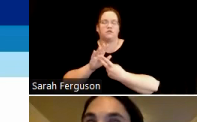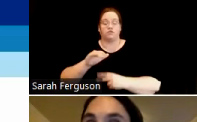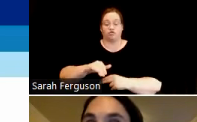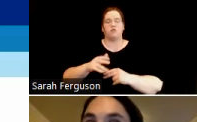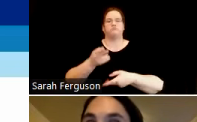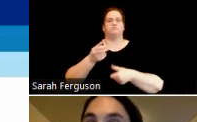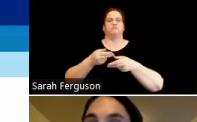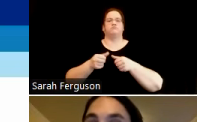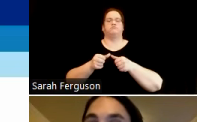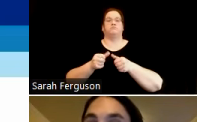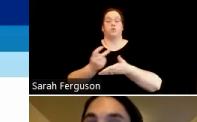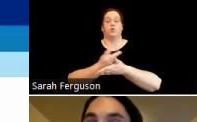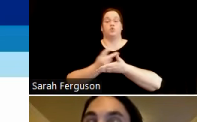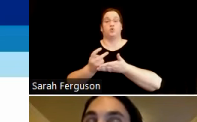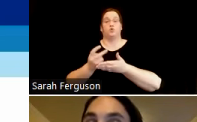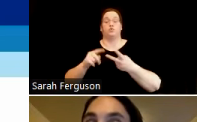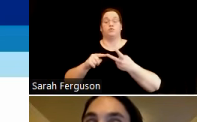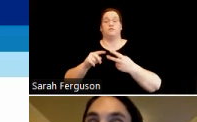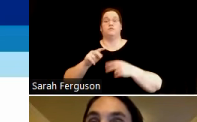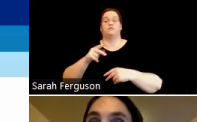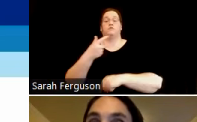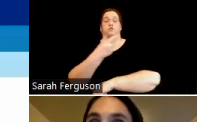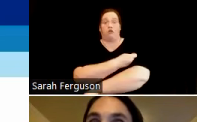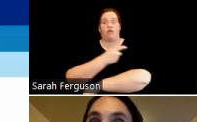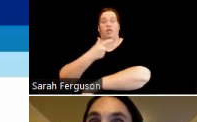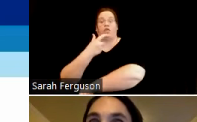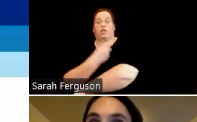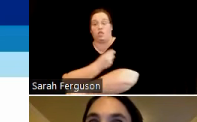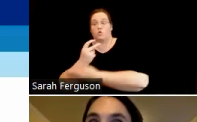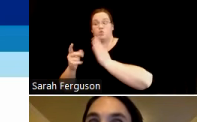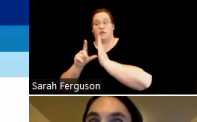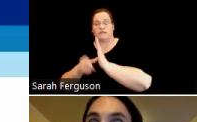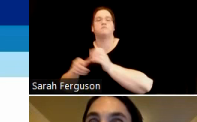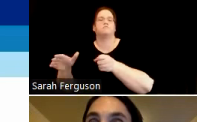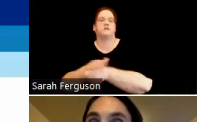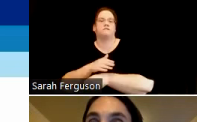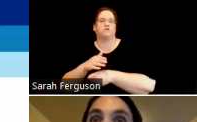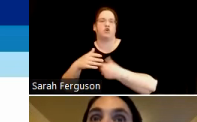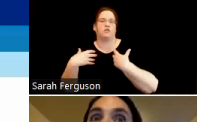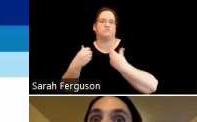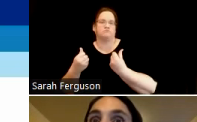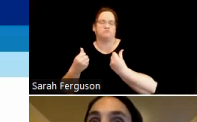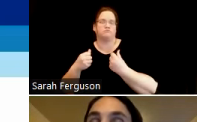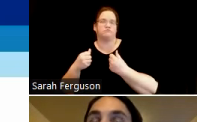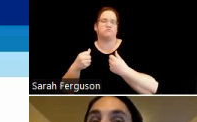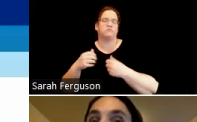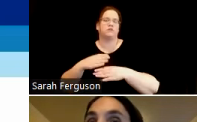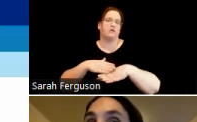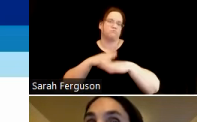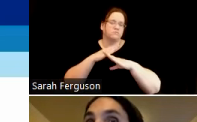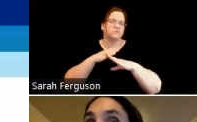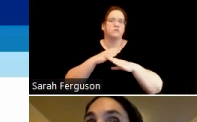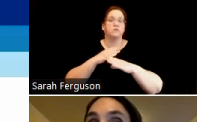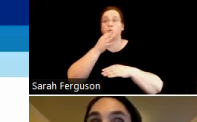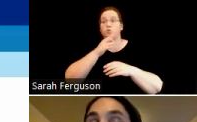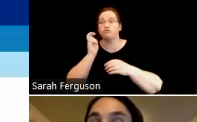fully vaccinated 2 weeks after that. So I'll have some patients who are going on a trip soon, or just